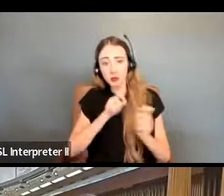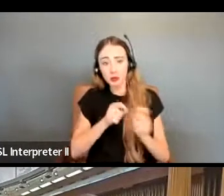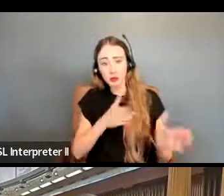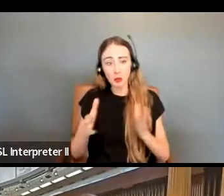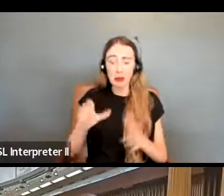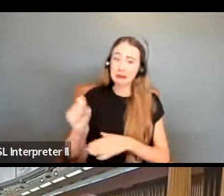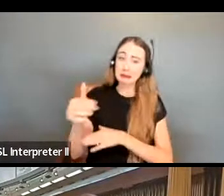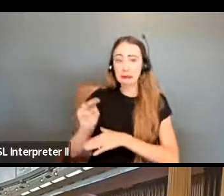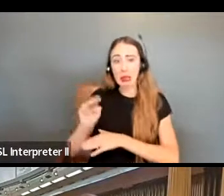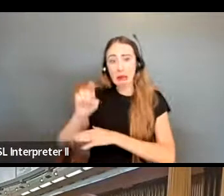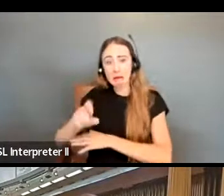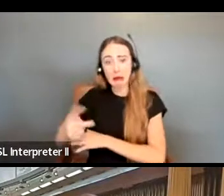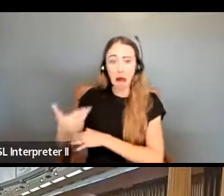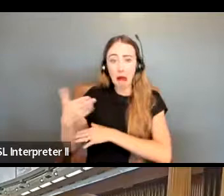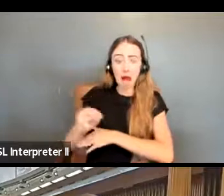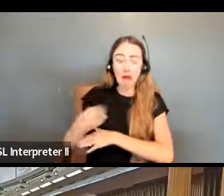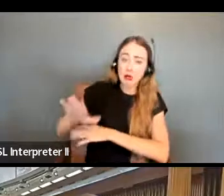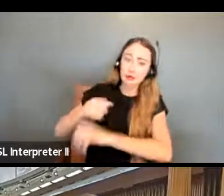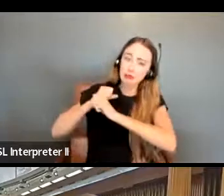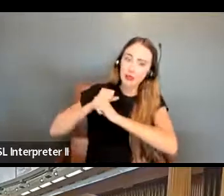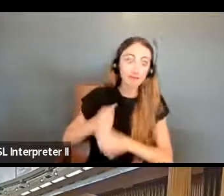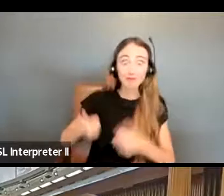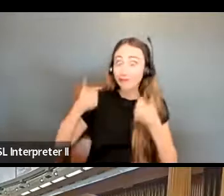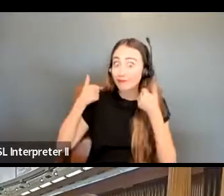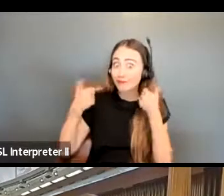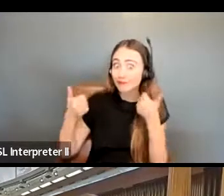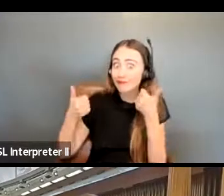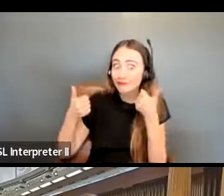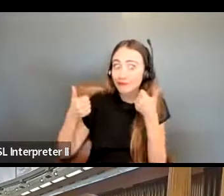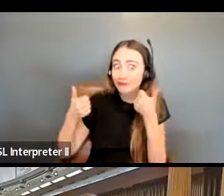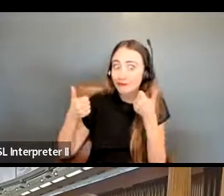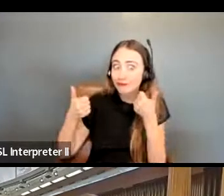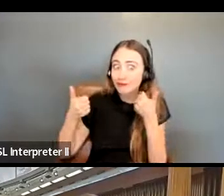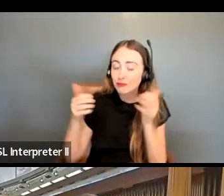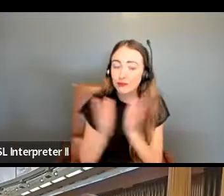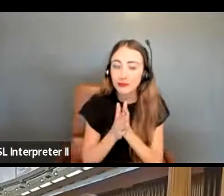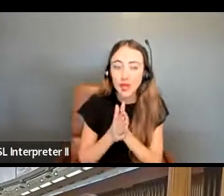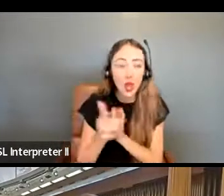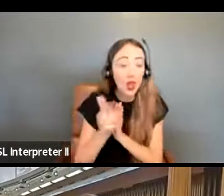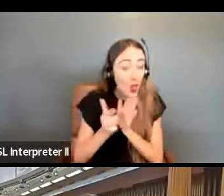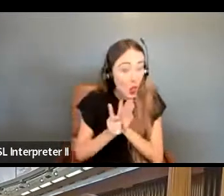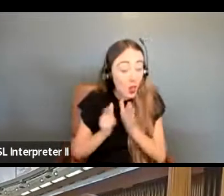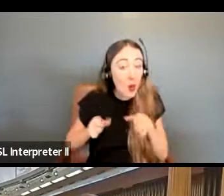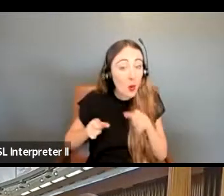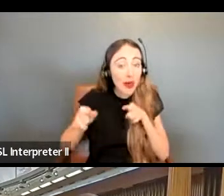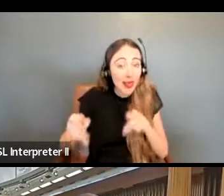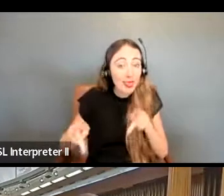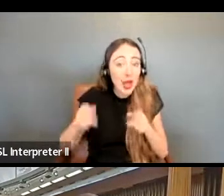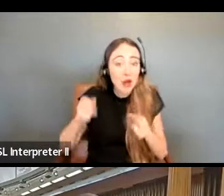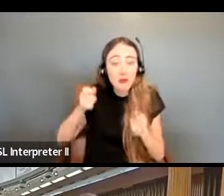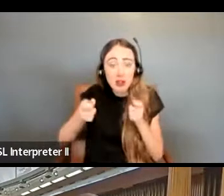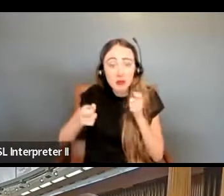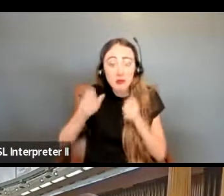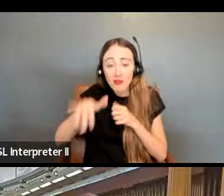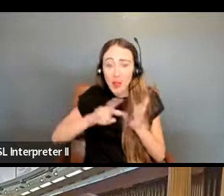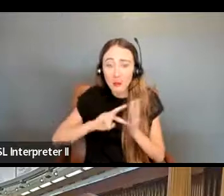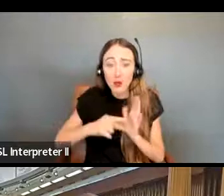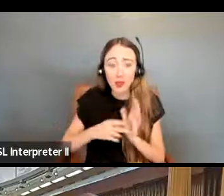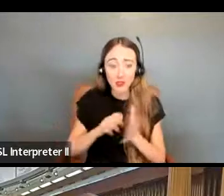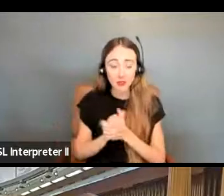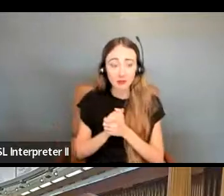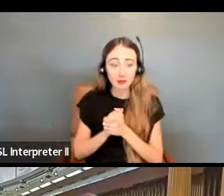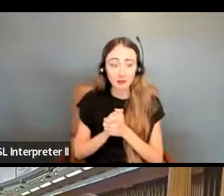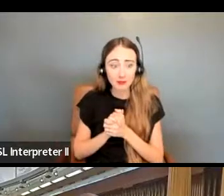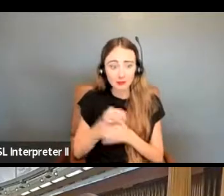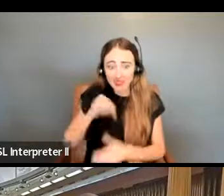needed a gun for his protection. Great. The law will allow adjustment for those purposes.